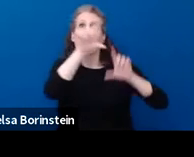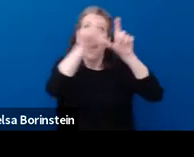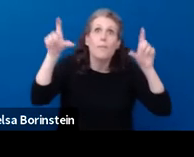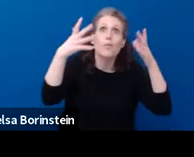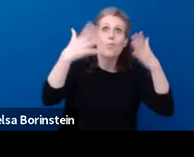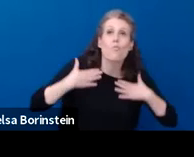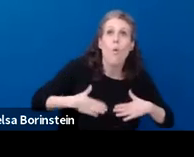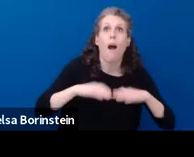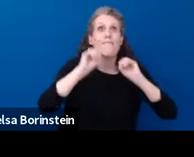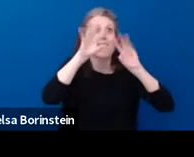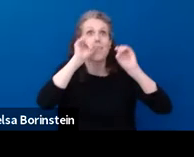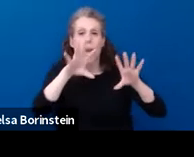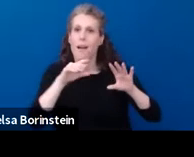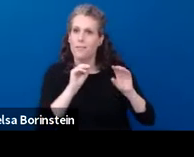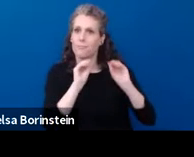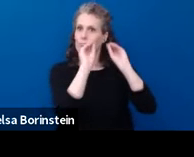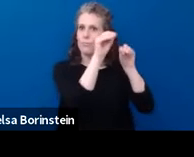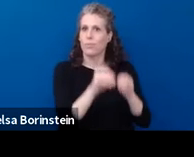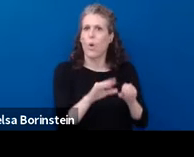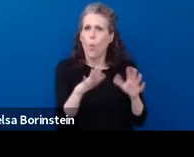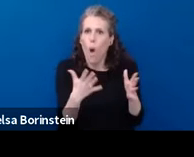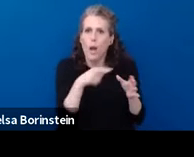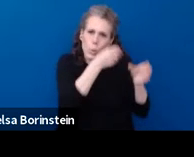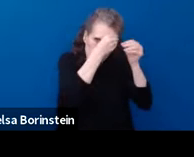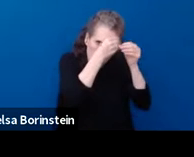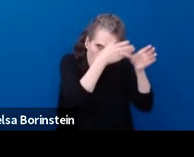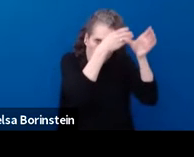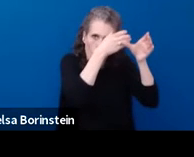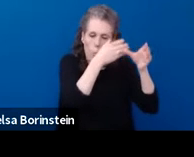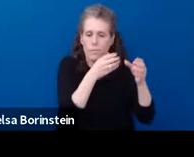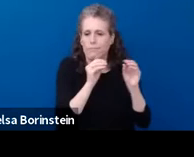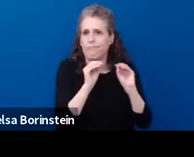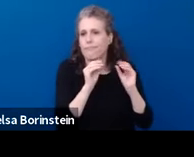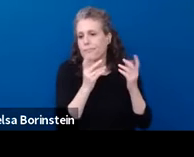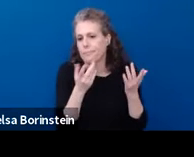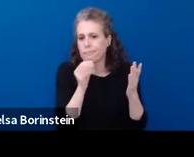your competencies, and not only with your competencies as